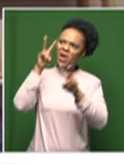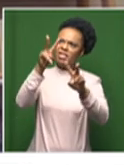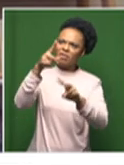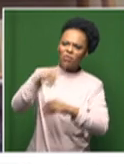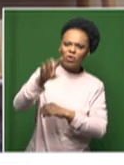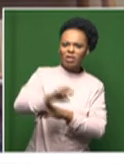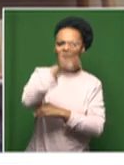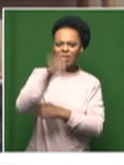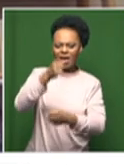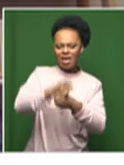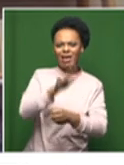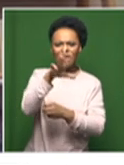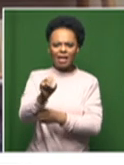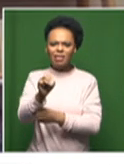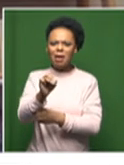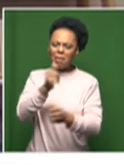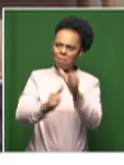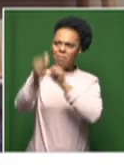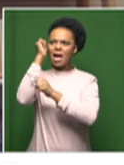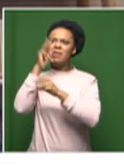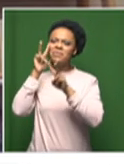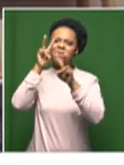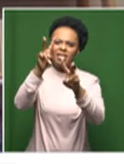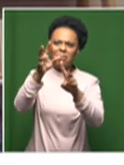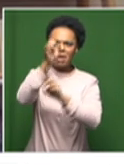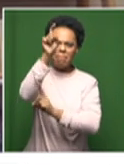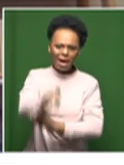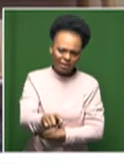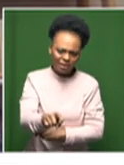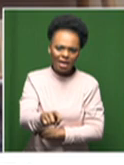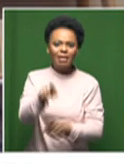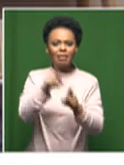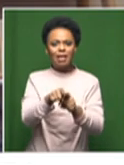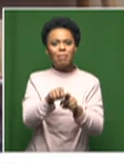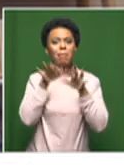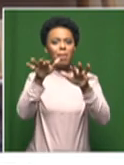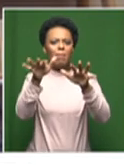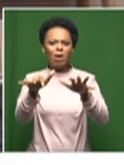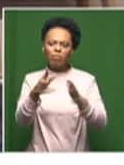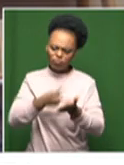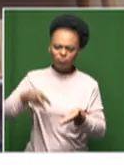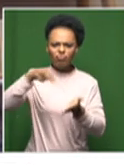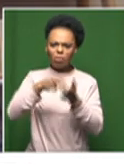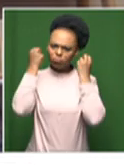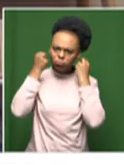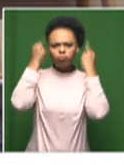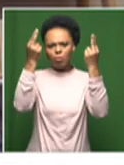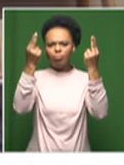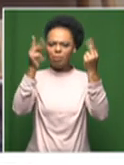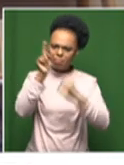in the early 1990s. So these processes are underway. But as citizens, we also need to step up further and say we will not accept